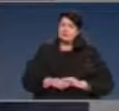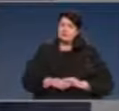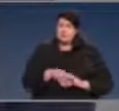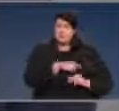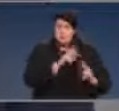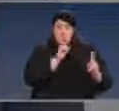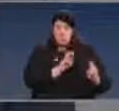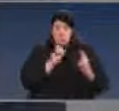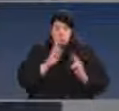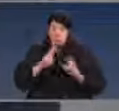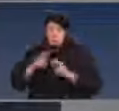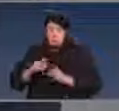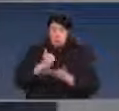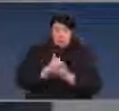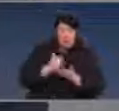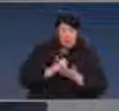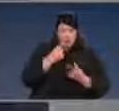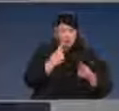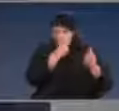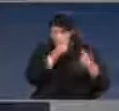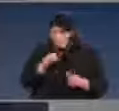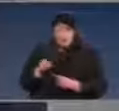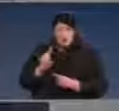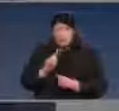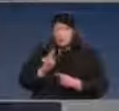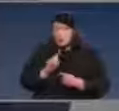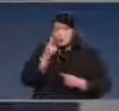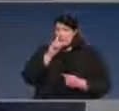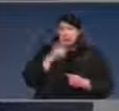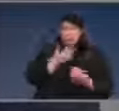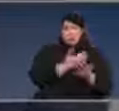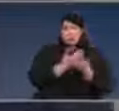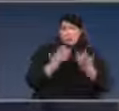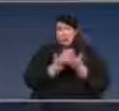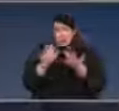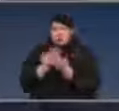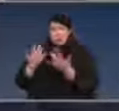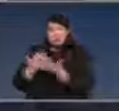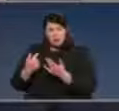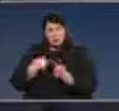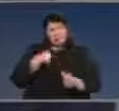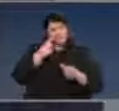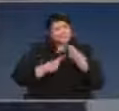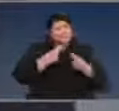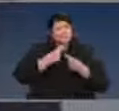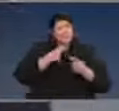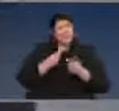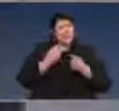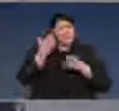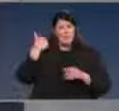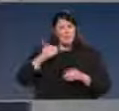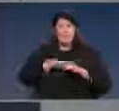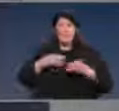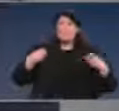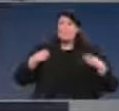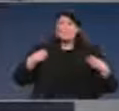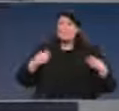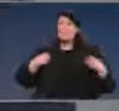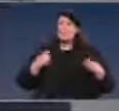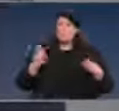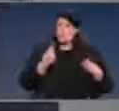distortions, I suppose, in the data or unusual events that occur in the data. We went through a lot of that early on in the process, dealing with businesses that